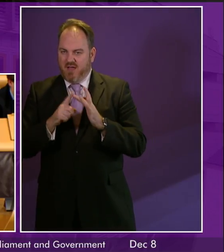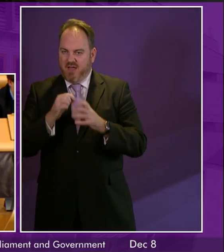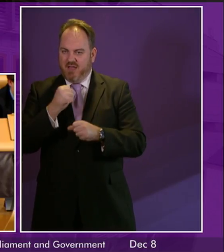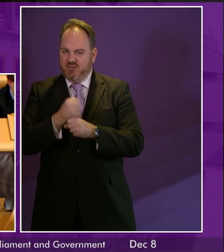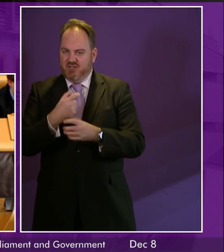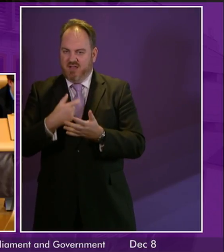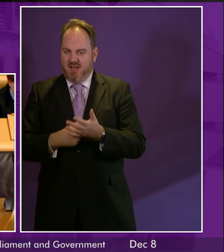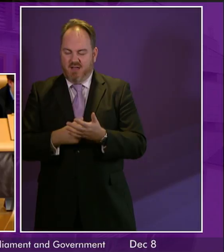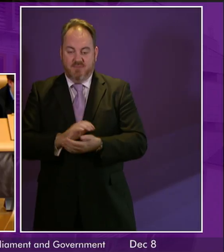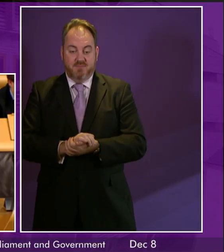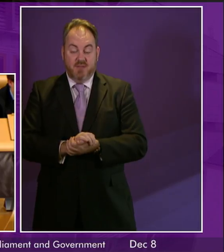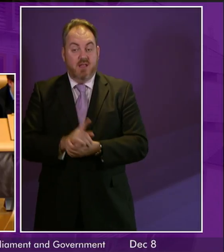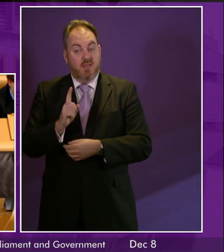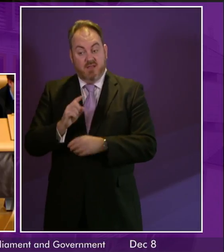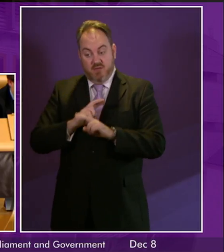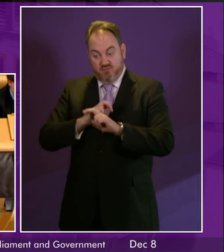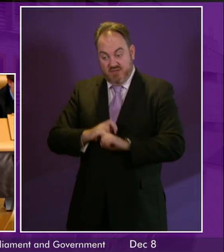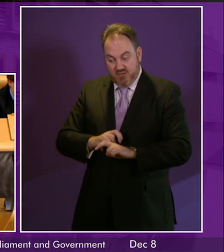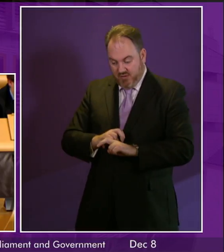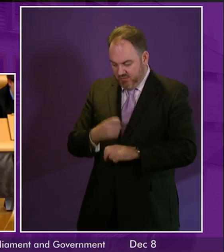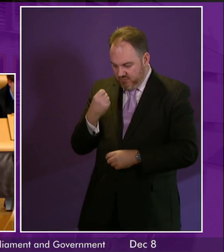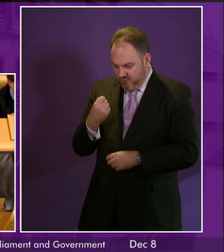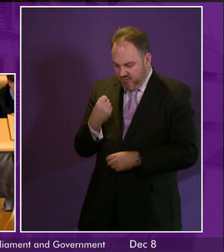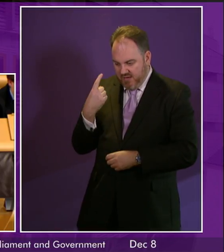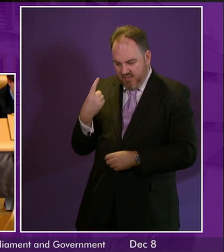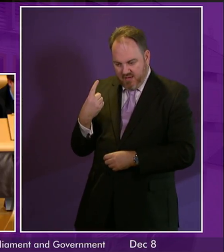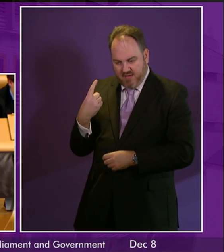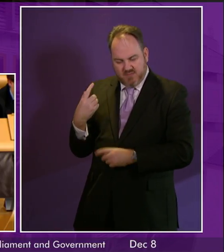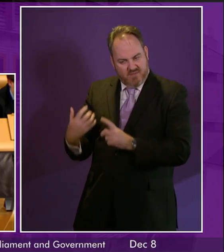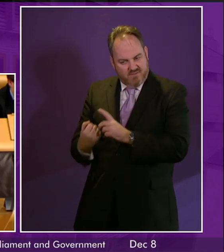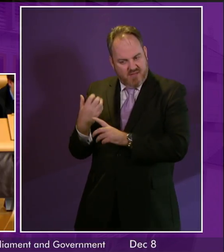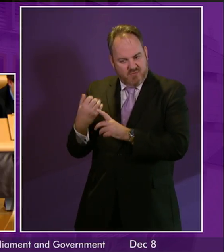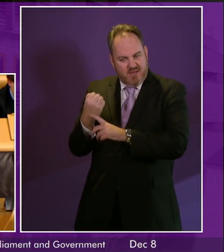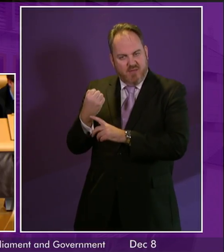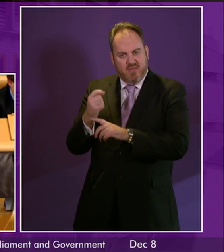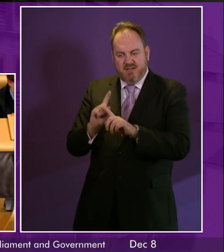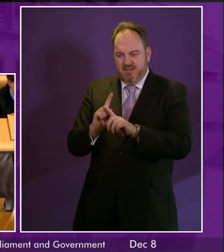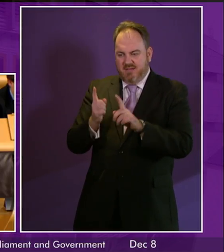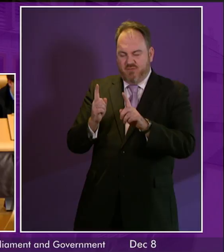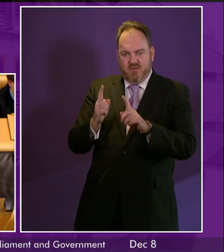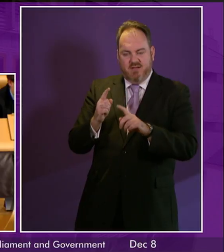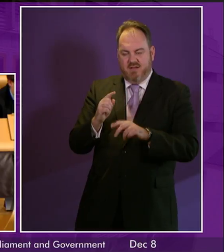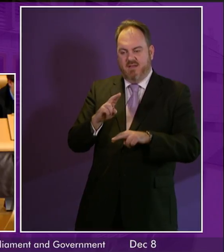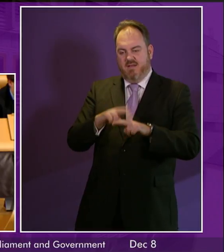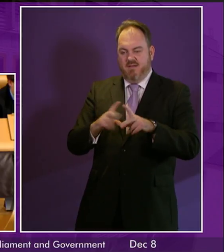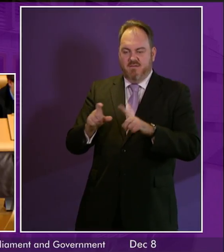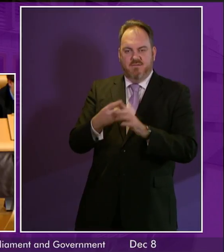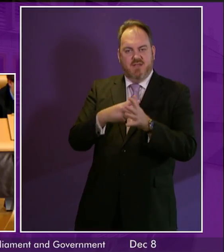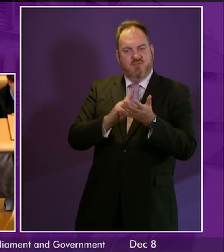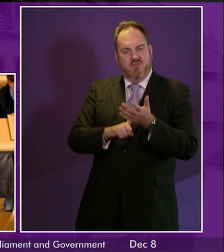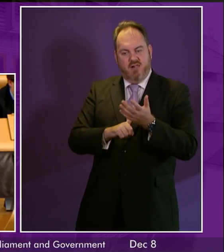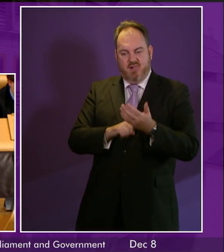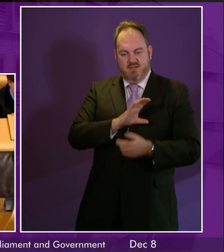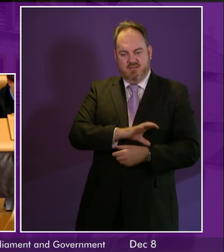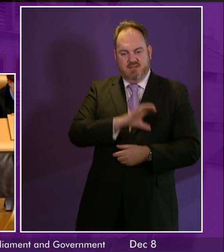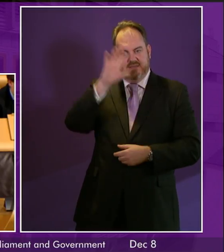relations." And research carried out for that committee showed that in a whole range of other federal or quasi-federal states, the role of parliaments in